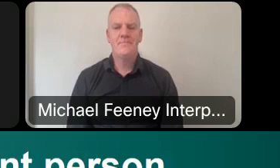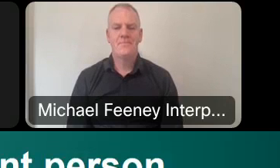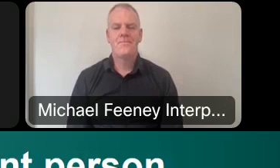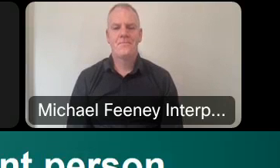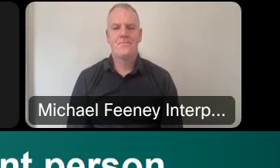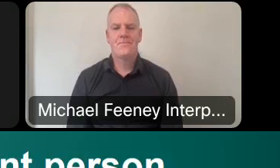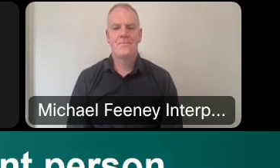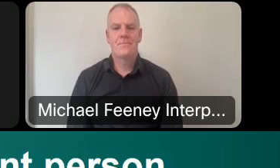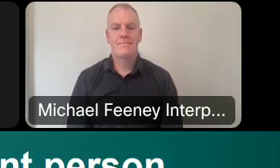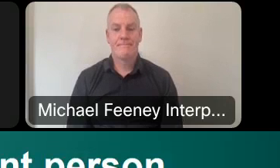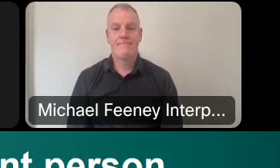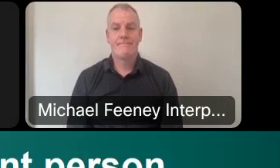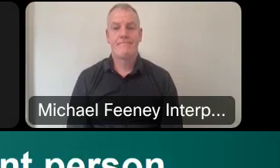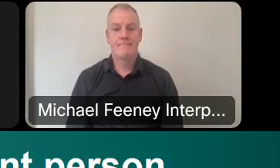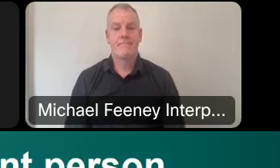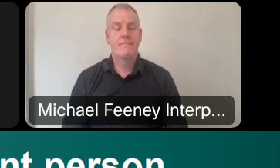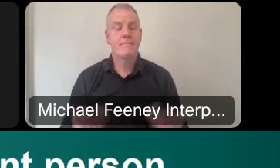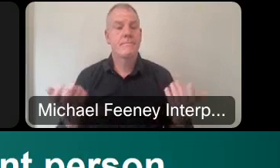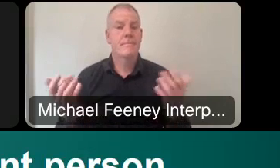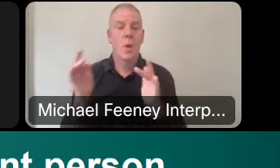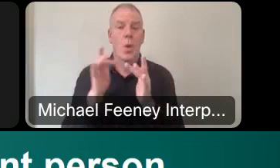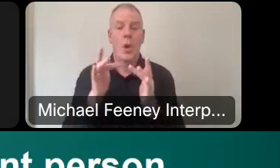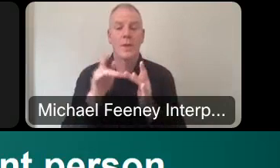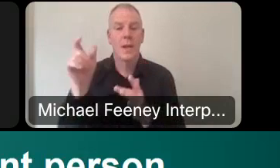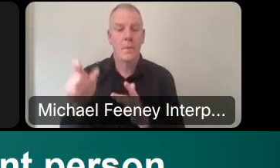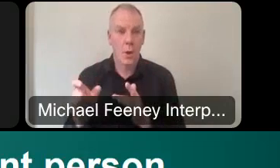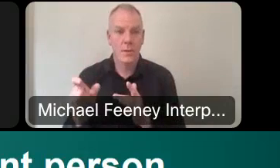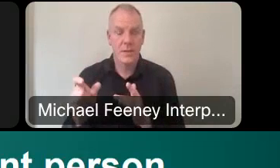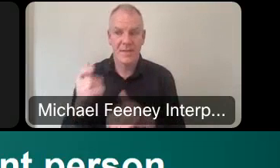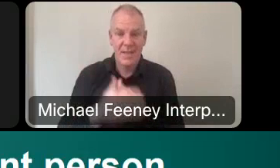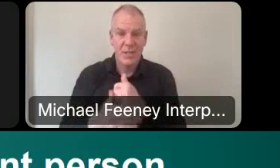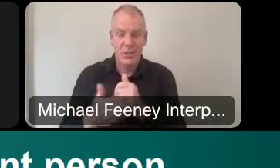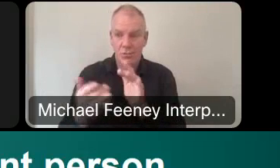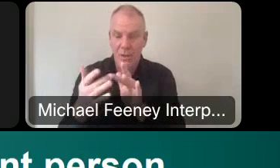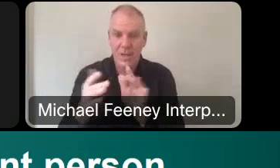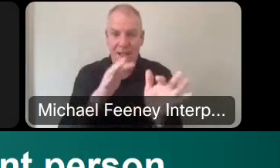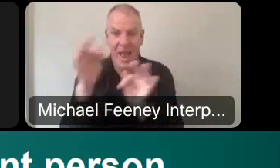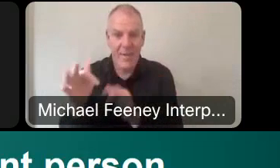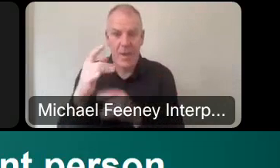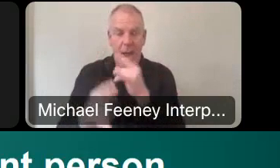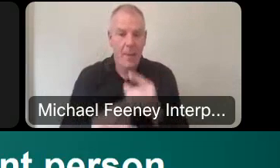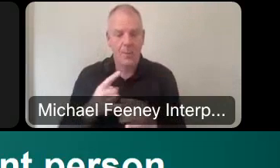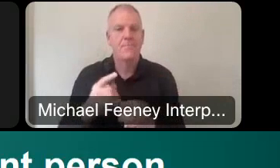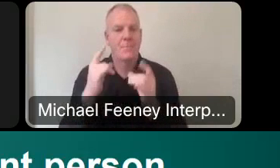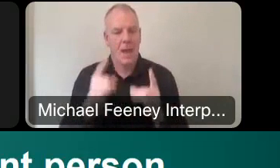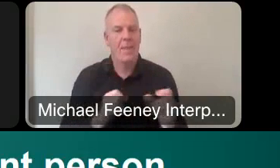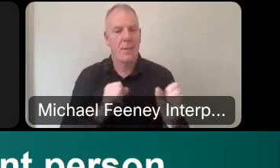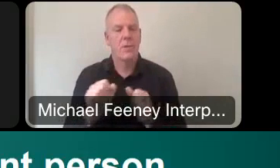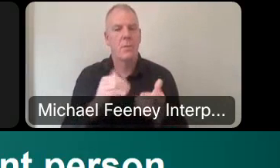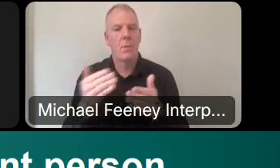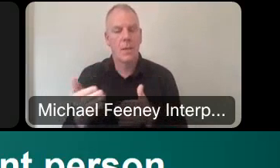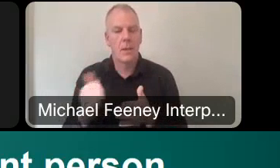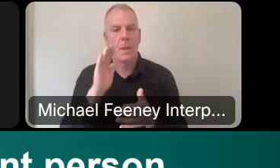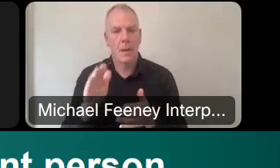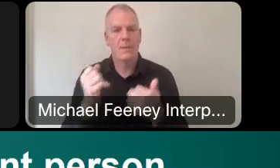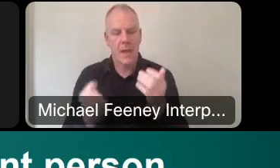is established with this patient or relevant person at a later stage, then the health service provider should proceed then to hold a